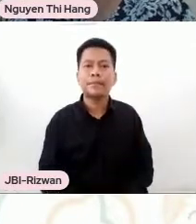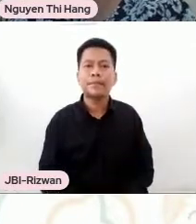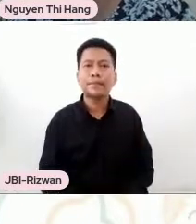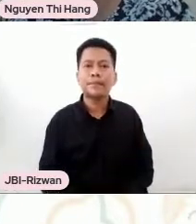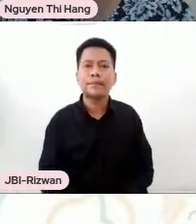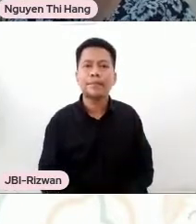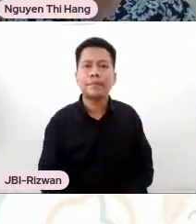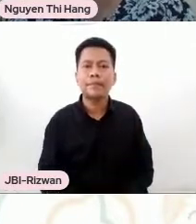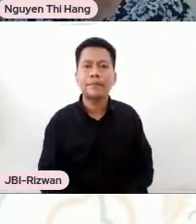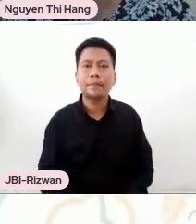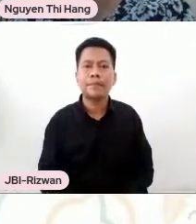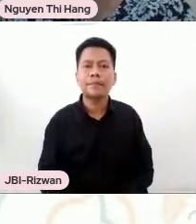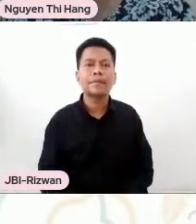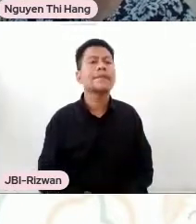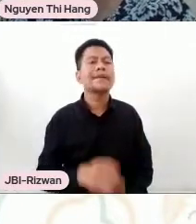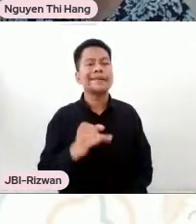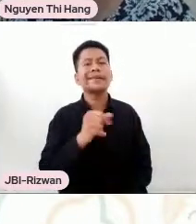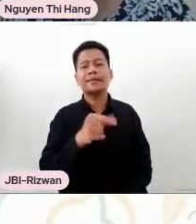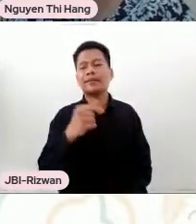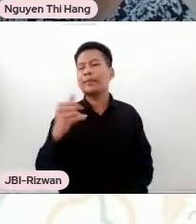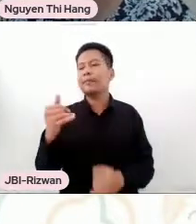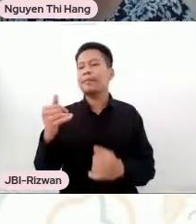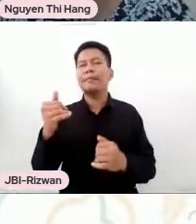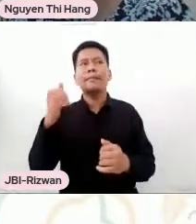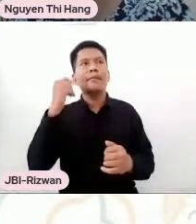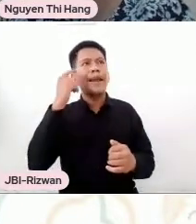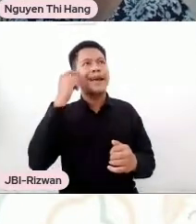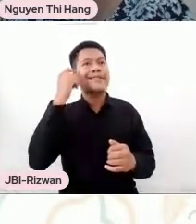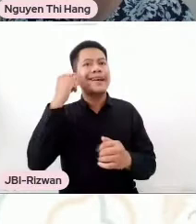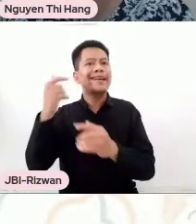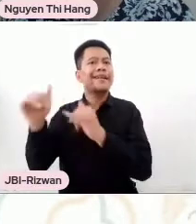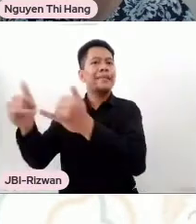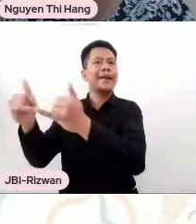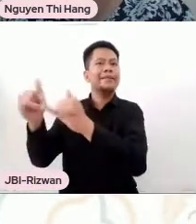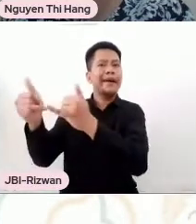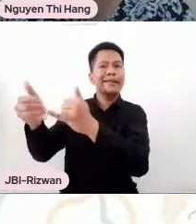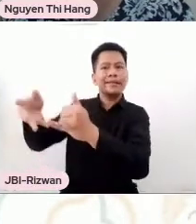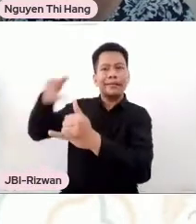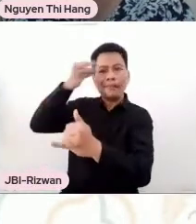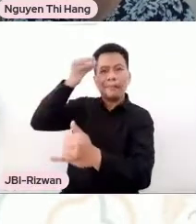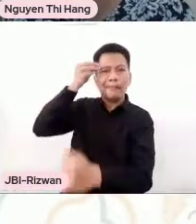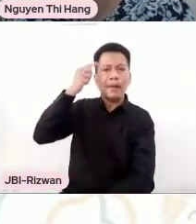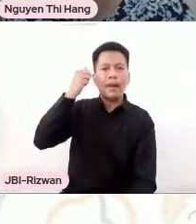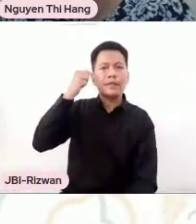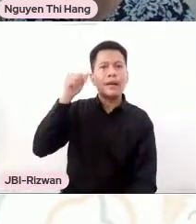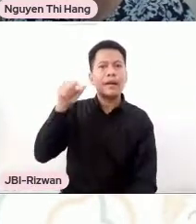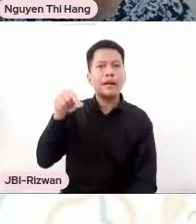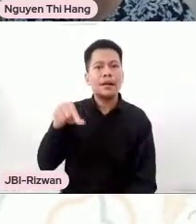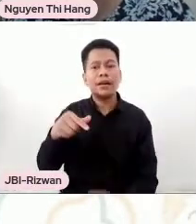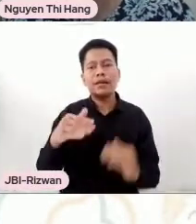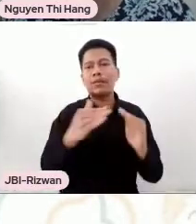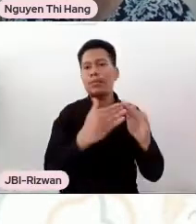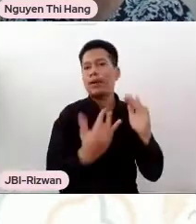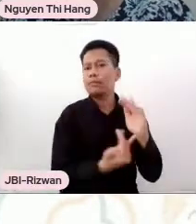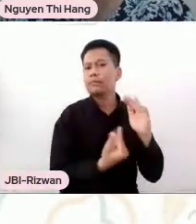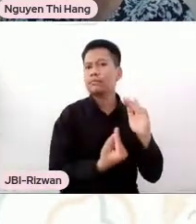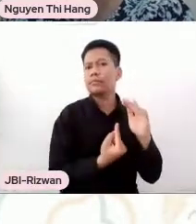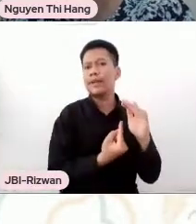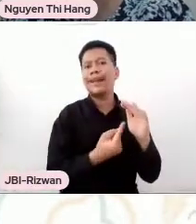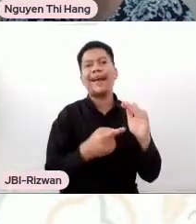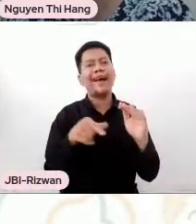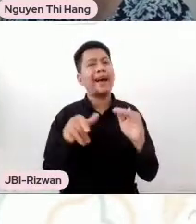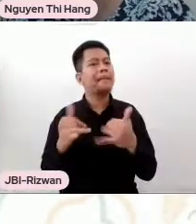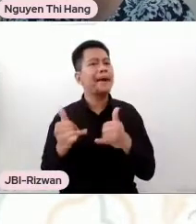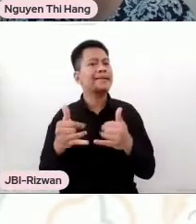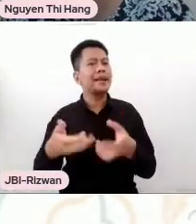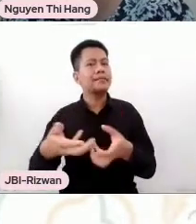to learn with the parents and caregiver at home. So with toy, they can have more time